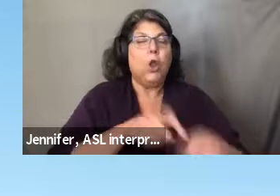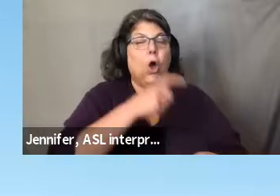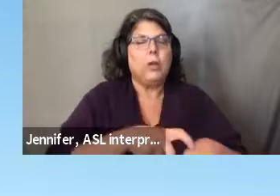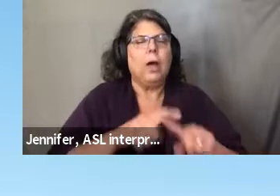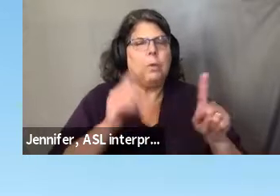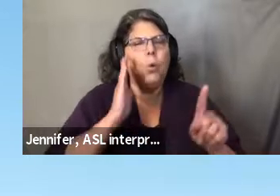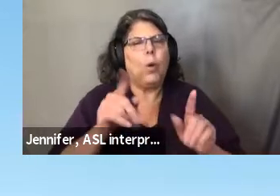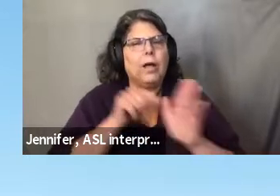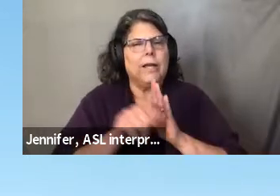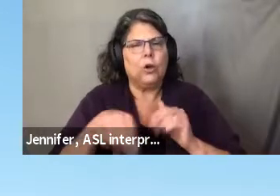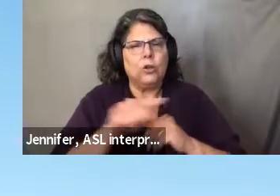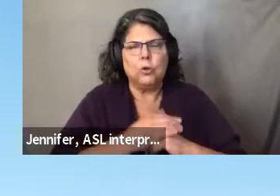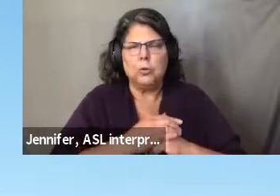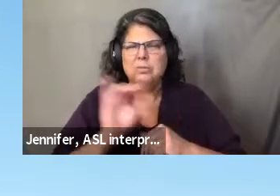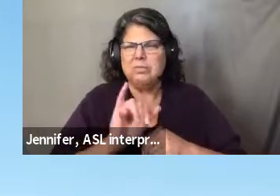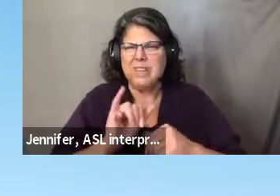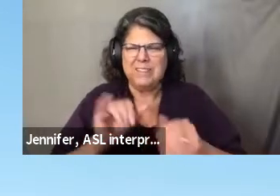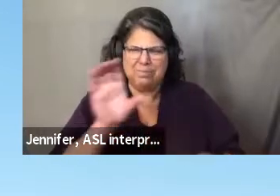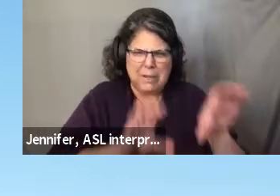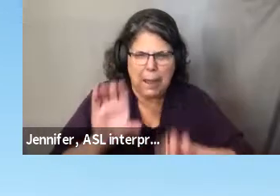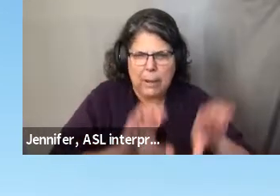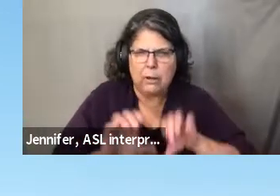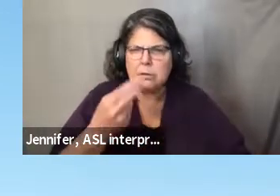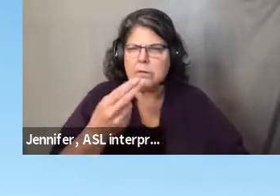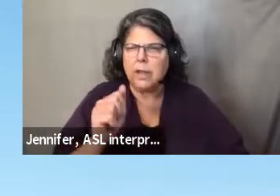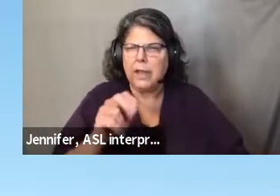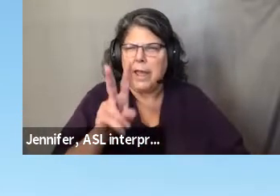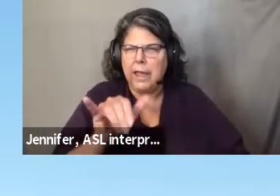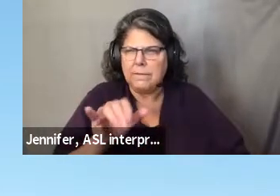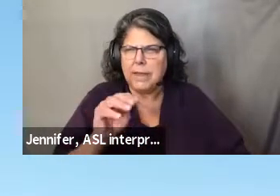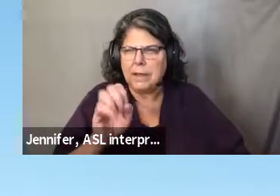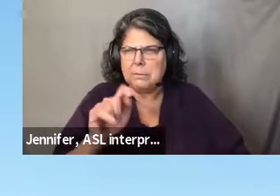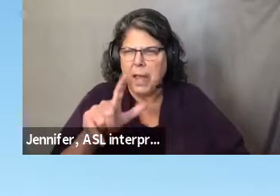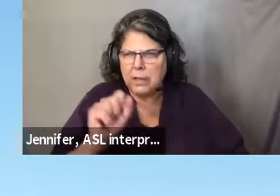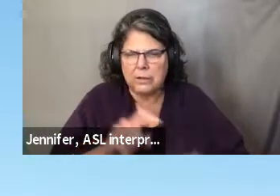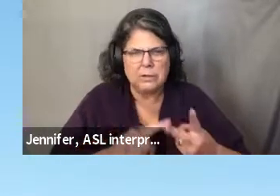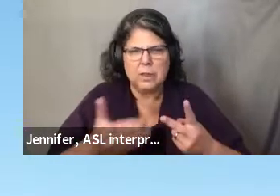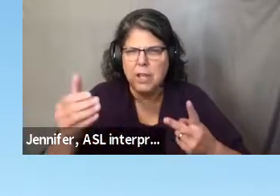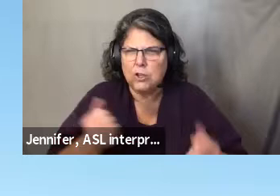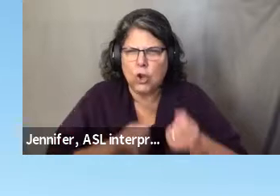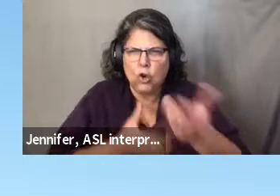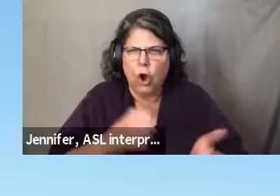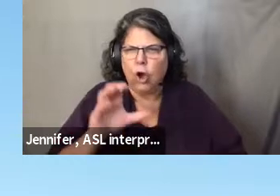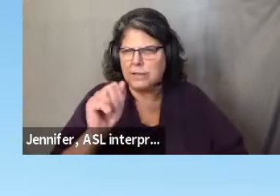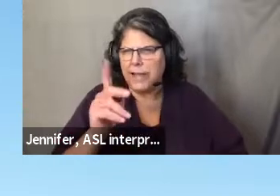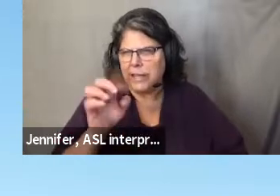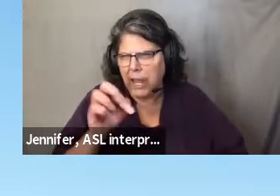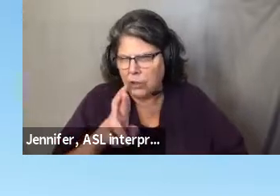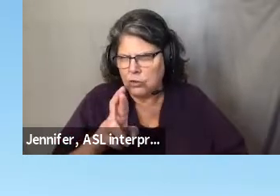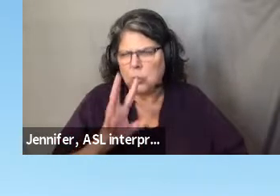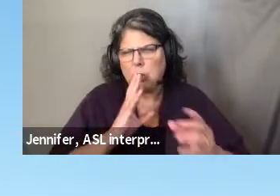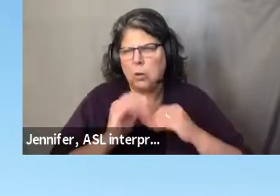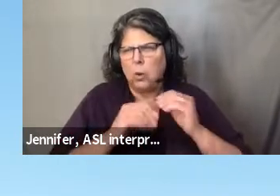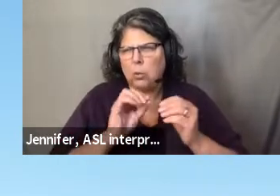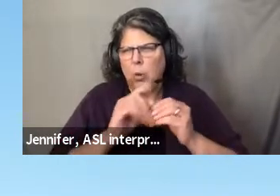time, the heavy metals, carcinogenic substances, et cetera. We'll talk more about that in later slides.